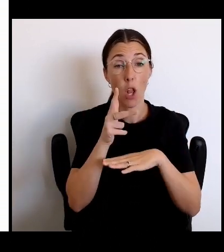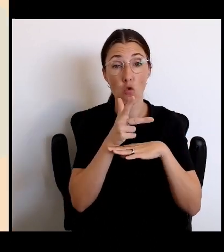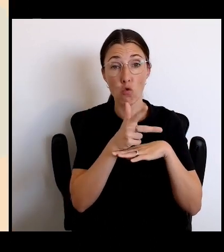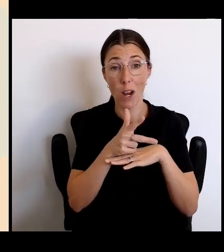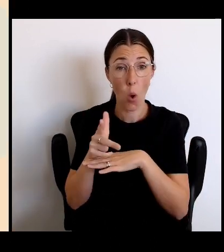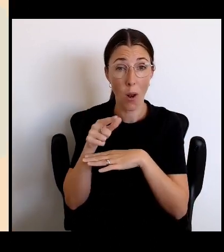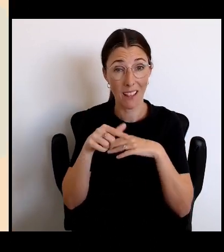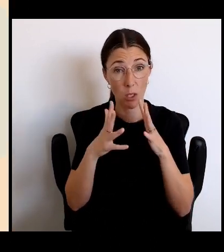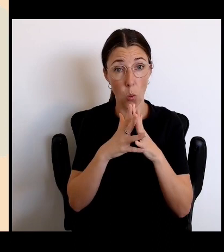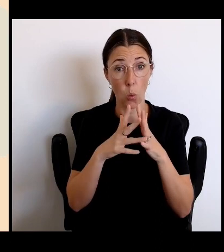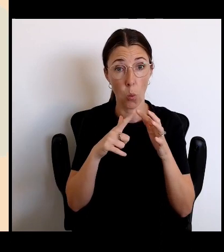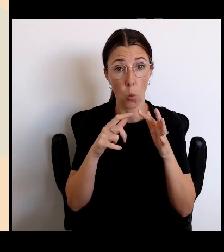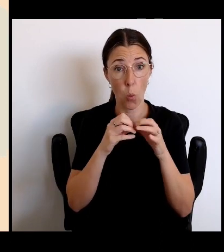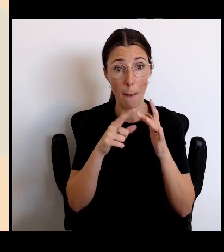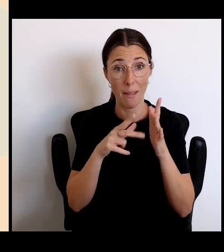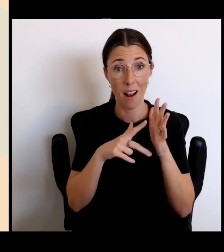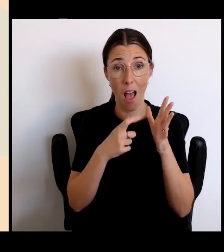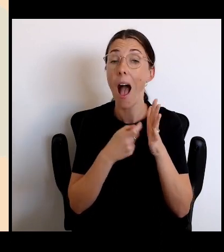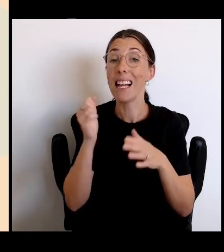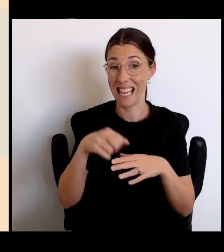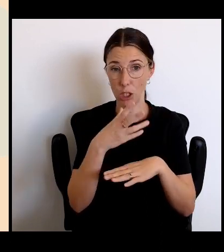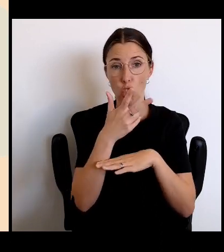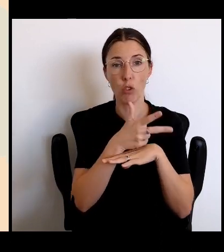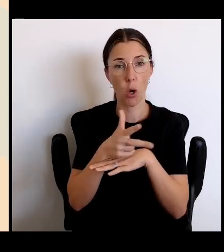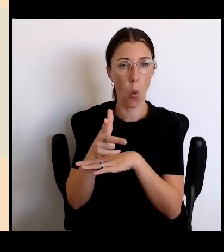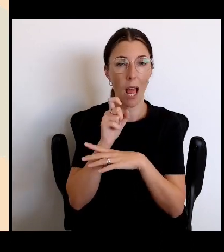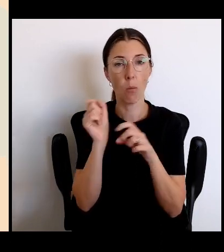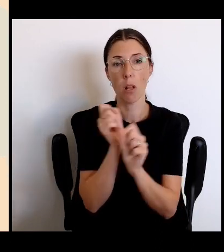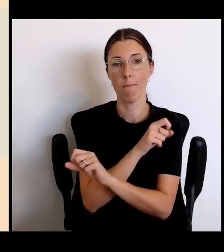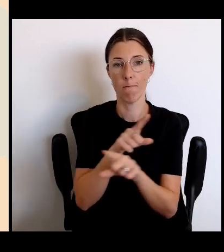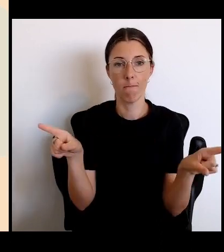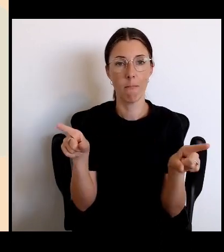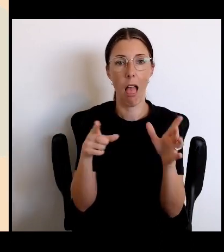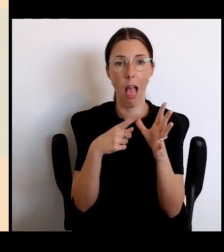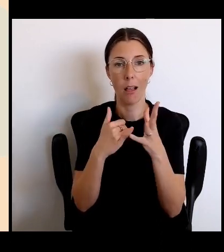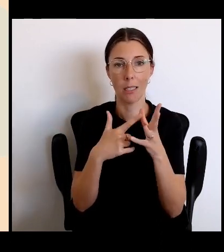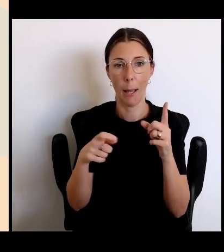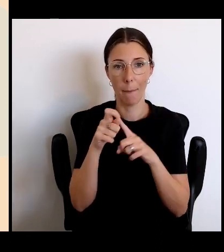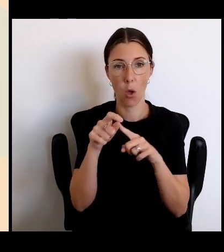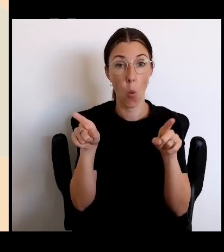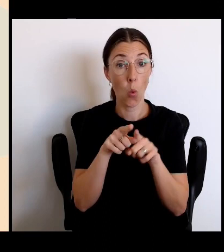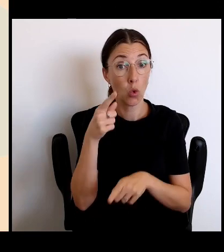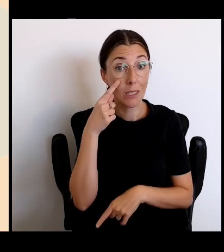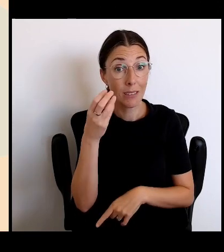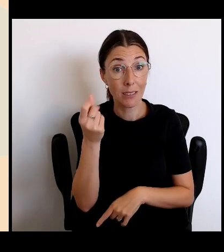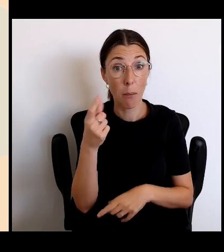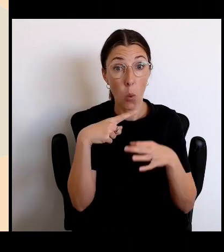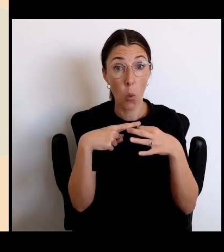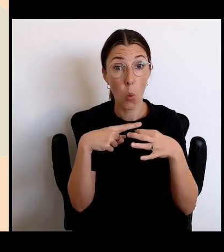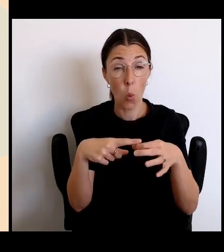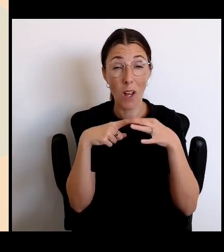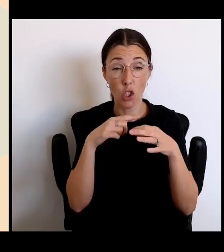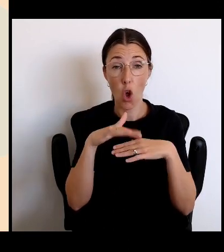yes, it is being recorded and it will be sent out to you all as soon as possible. We've also seen a couple questions about access to the